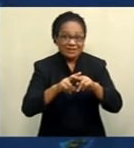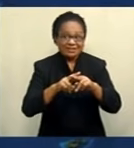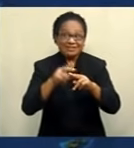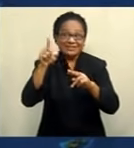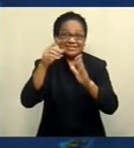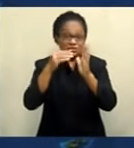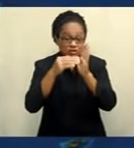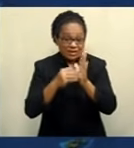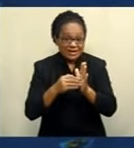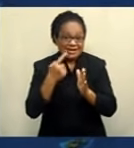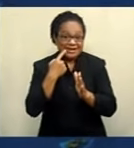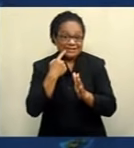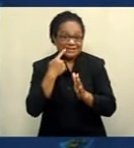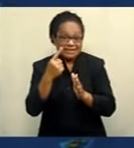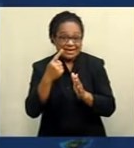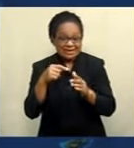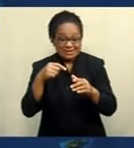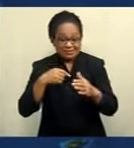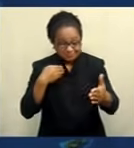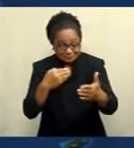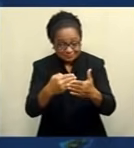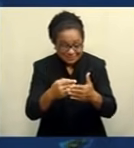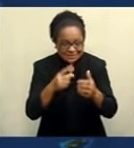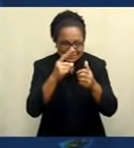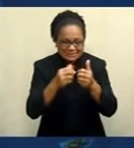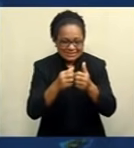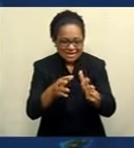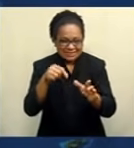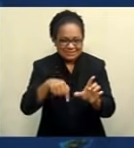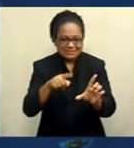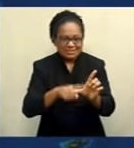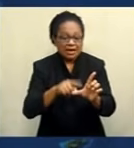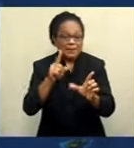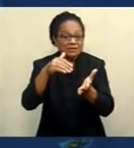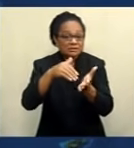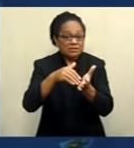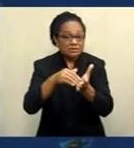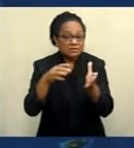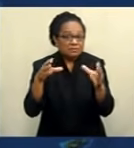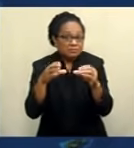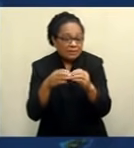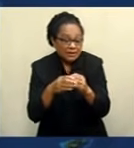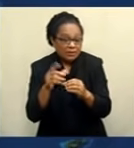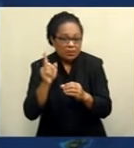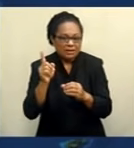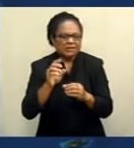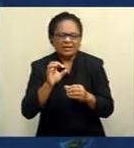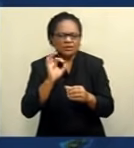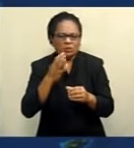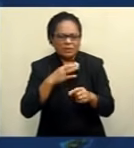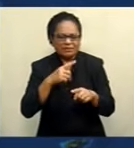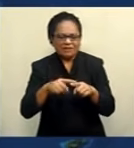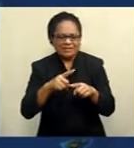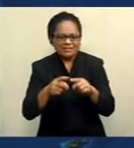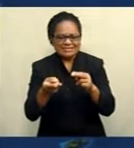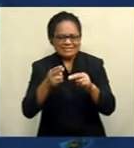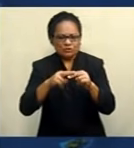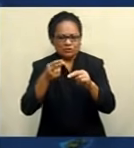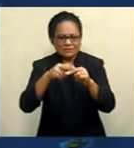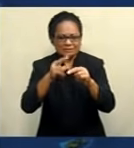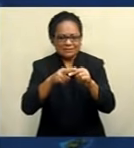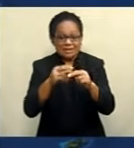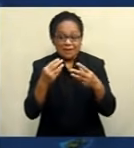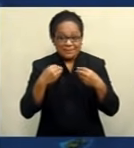Powell said tapering could begin this year. However, the central bank was in no hurry to raise interest rates. Investors are now turning